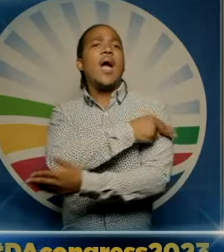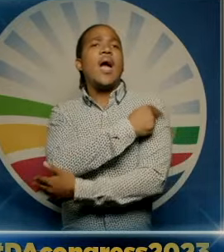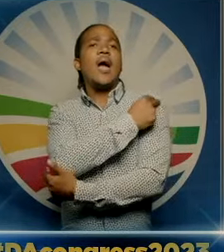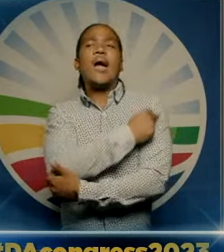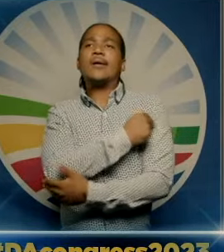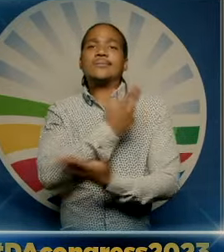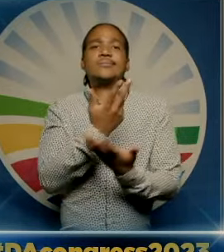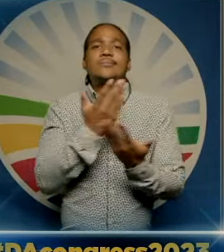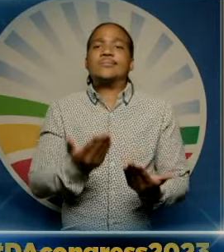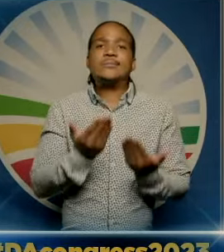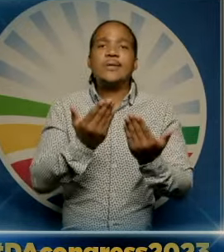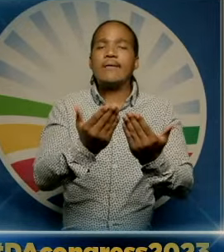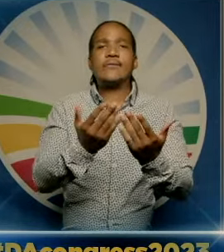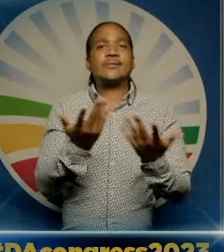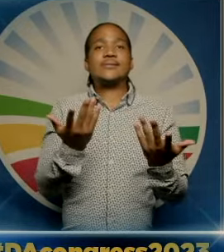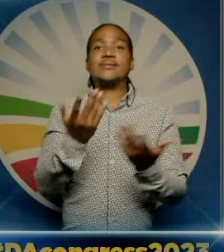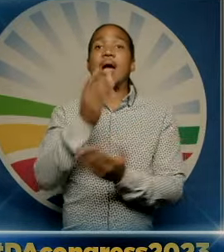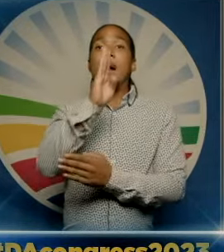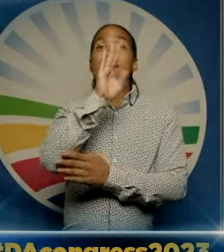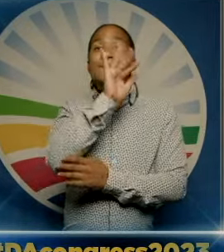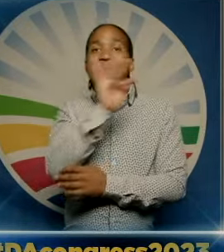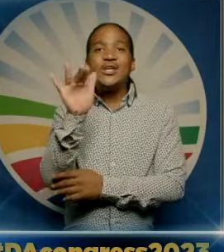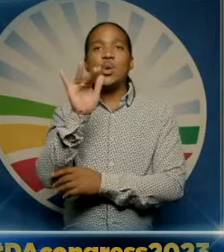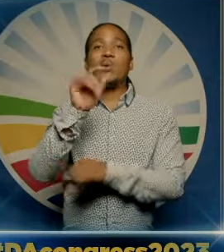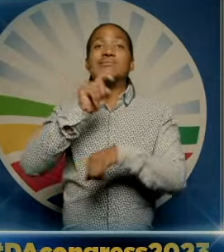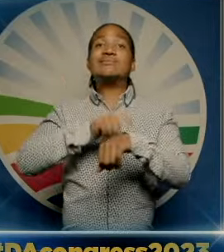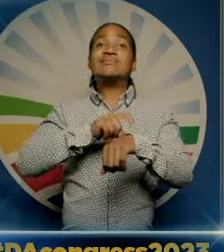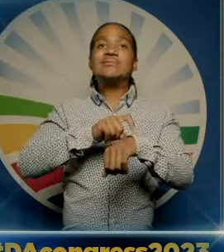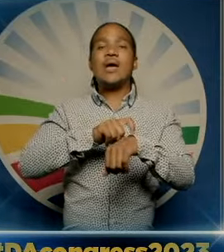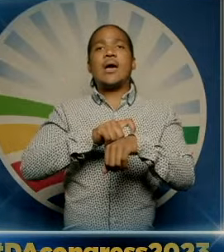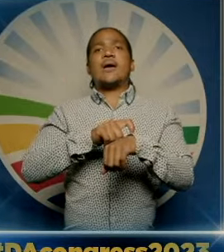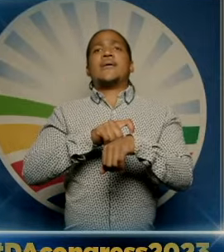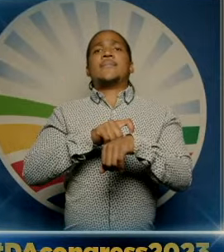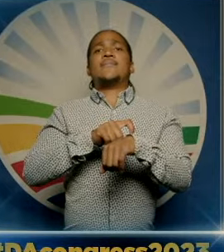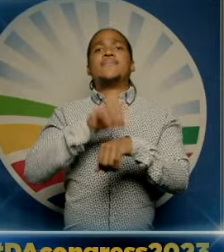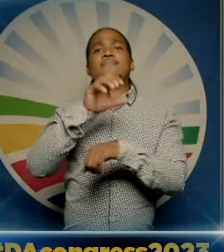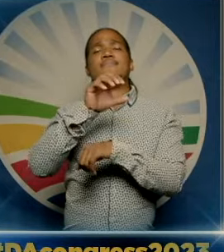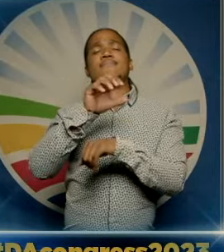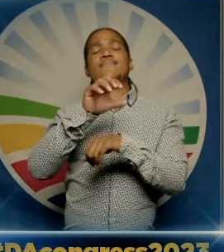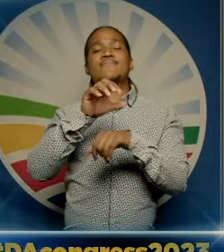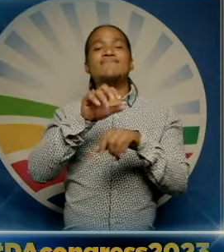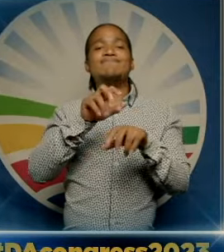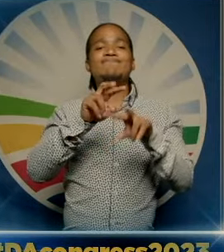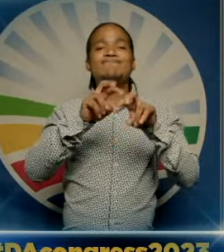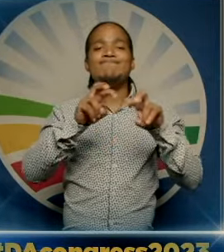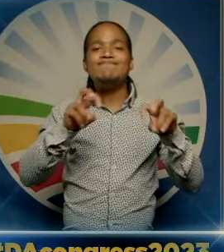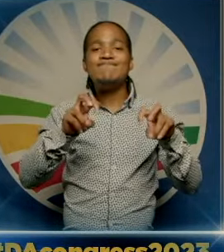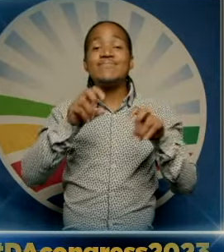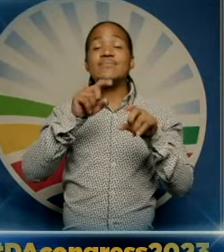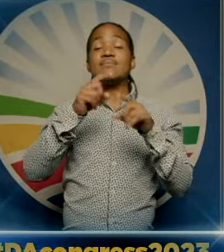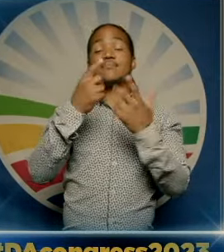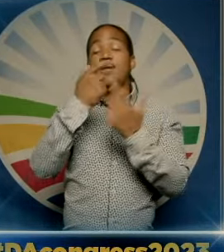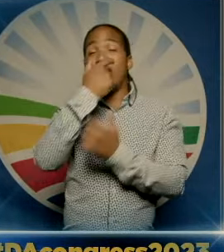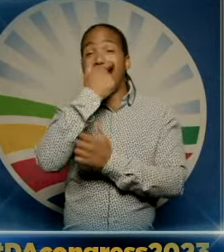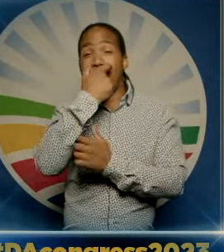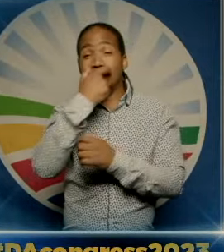COVID-19. Billions were stolen during state capture, which still continues under President Ramaphosa